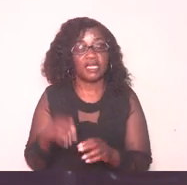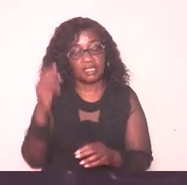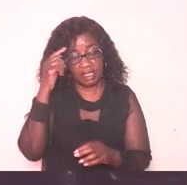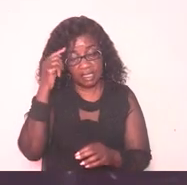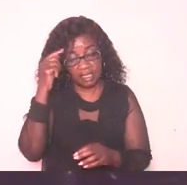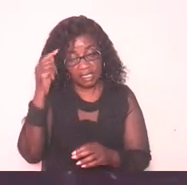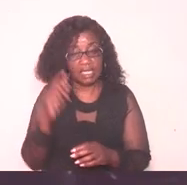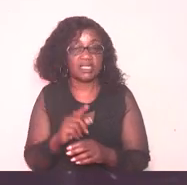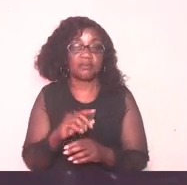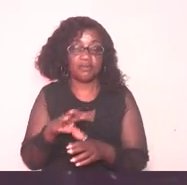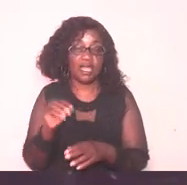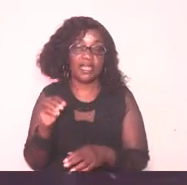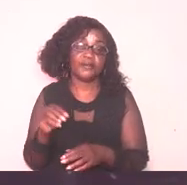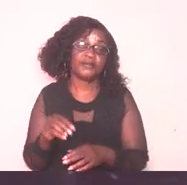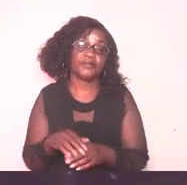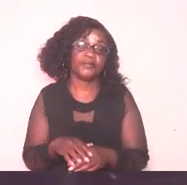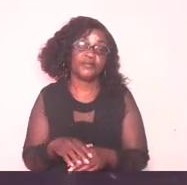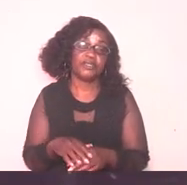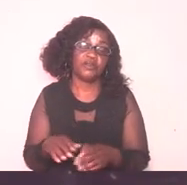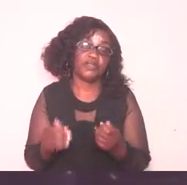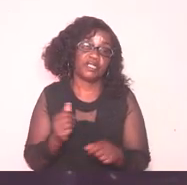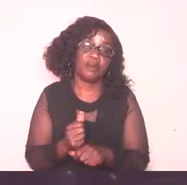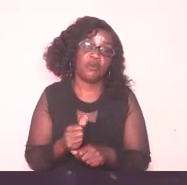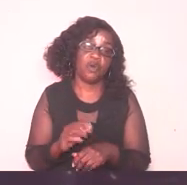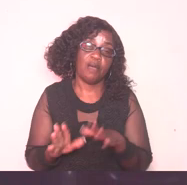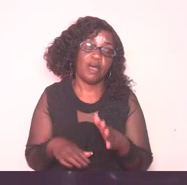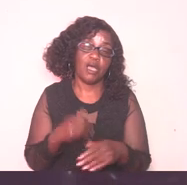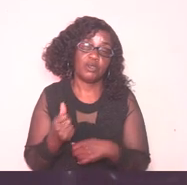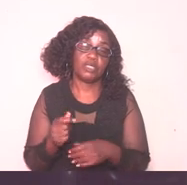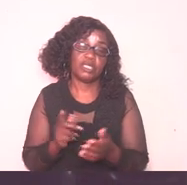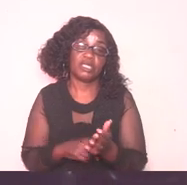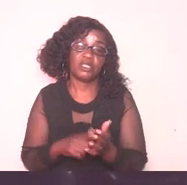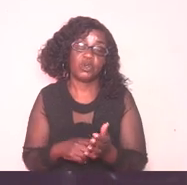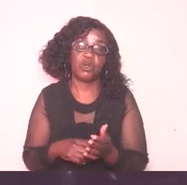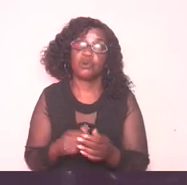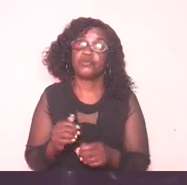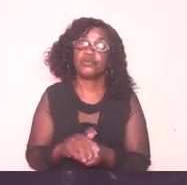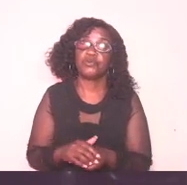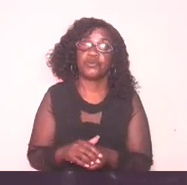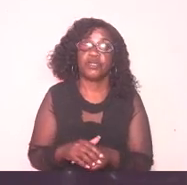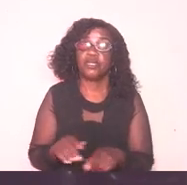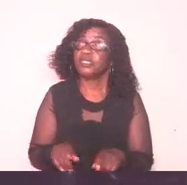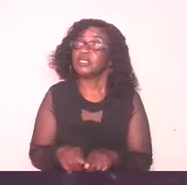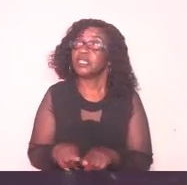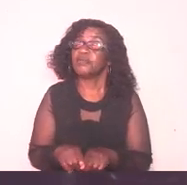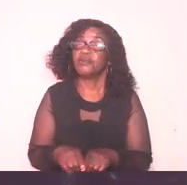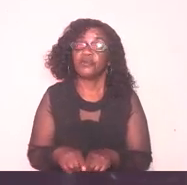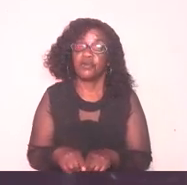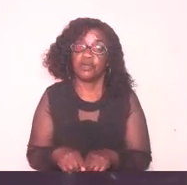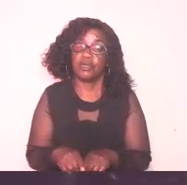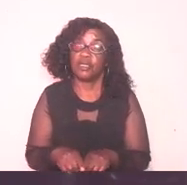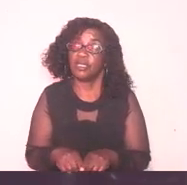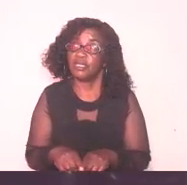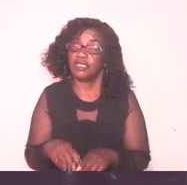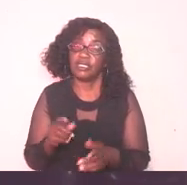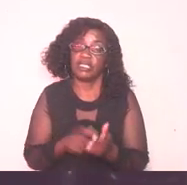decisions about your sexual intercourse, which are actually to the best of your interest. We think that this whole fallacy